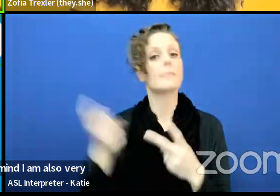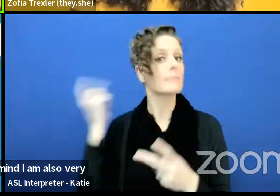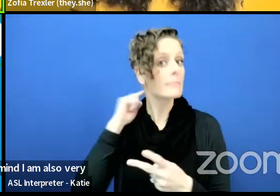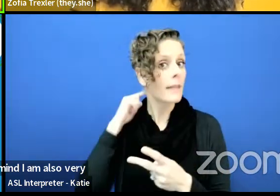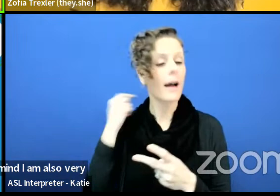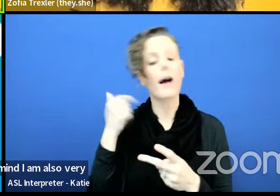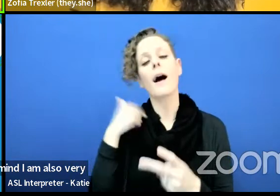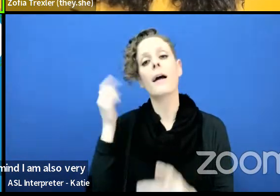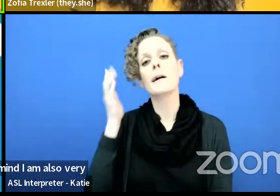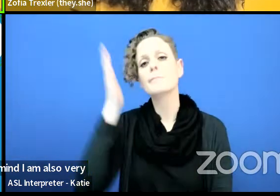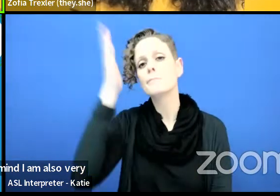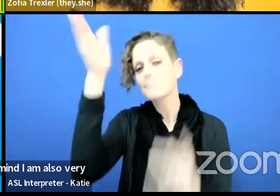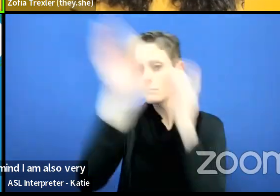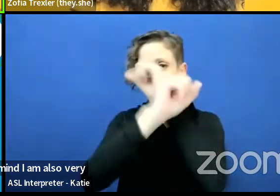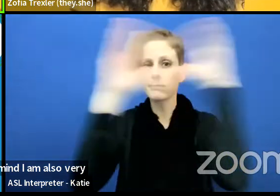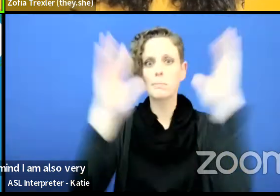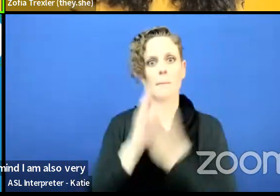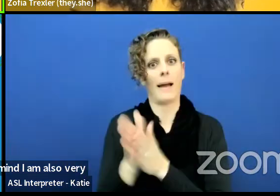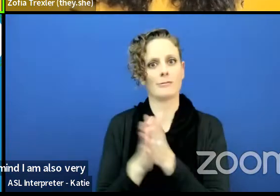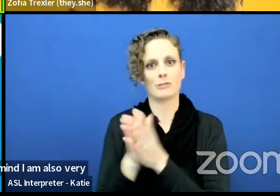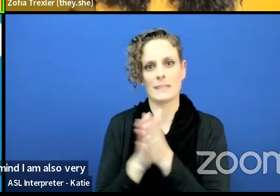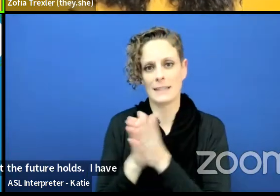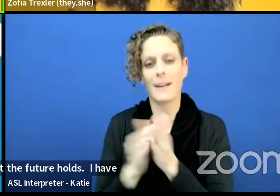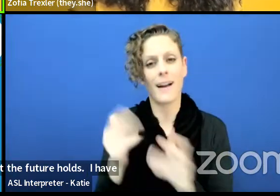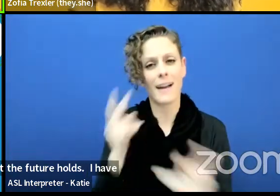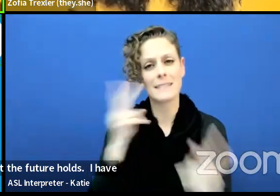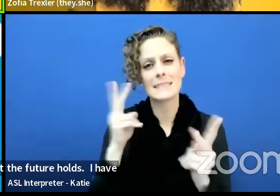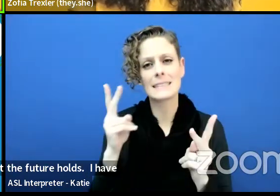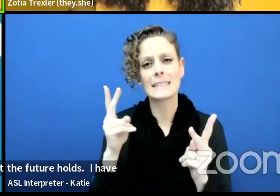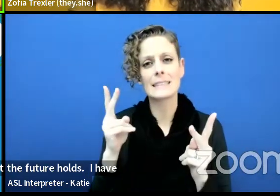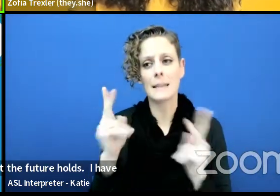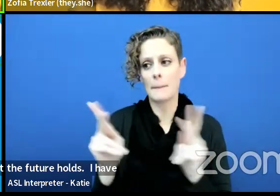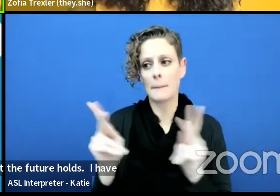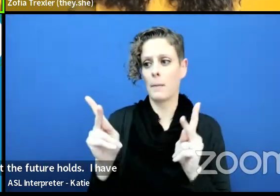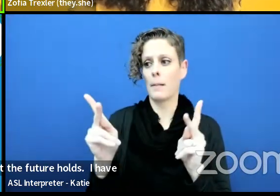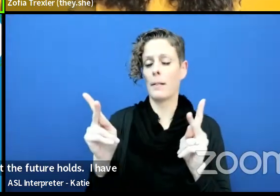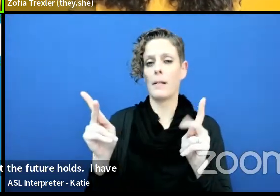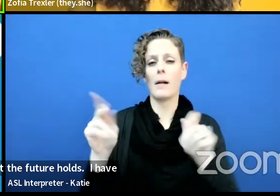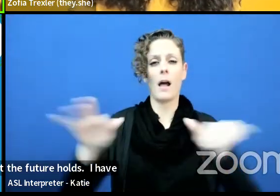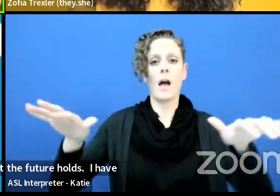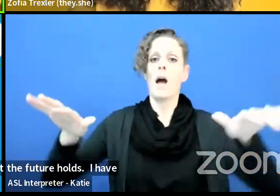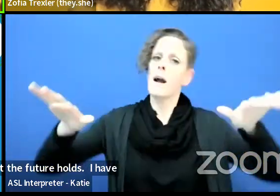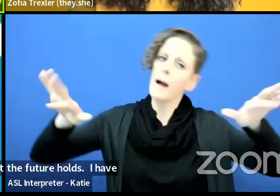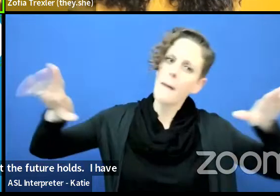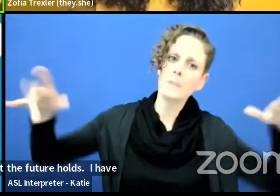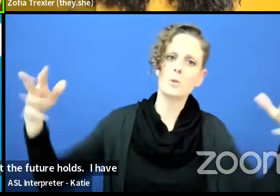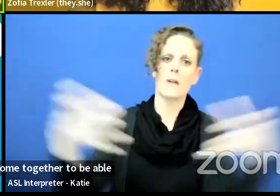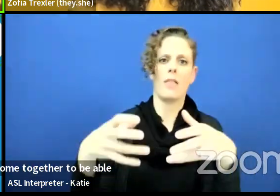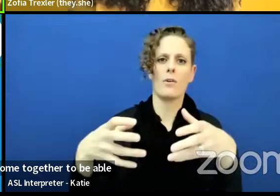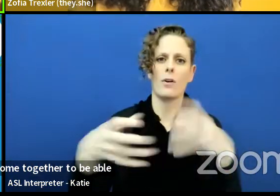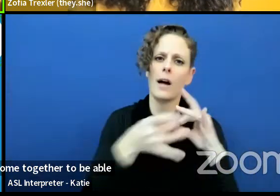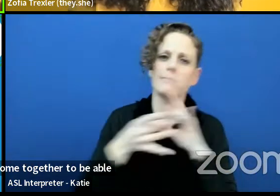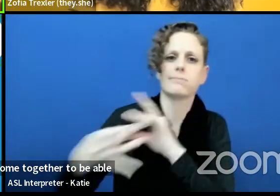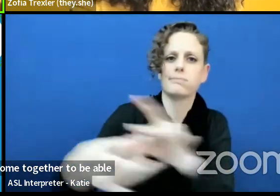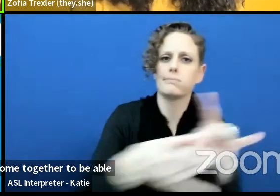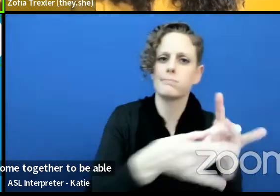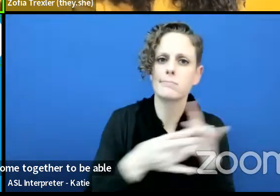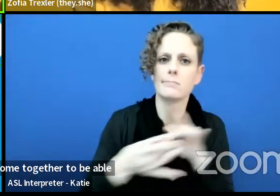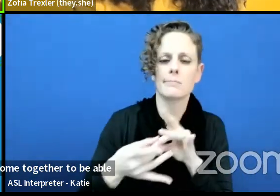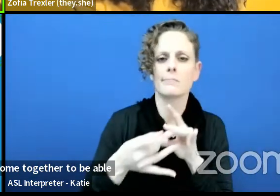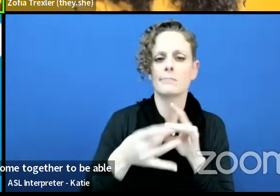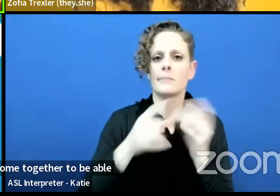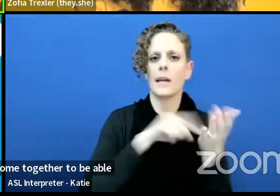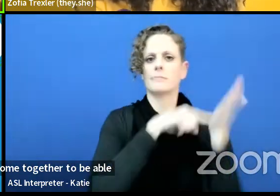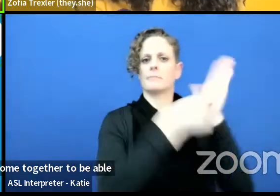holds. I have seen so many people come together to be able to truly embody the movement